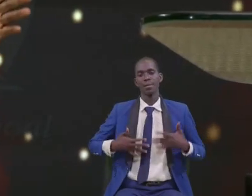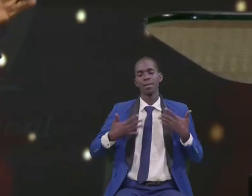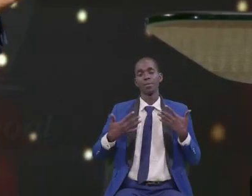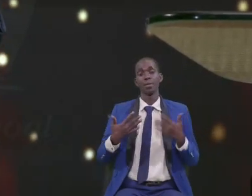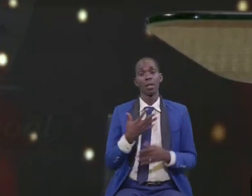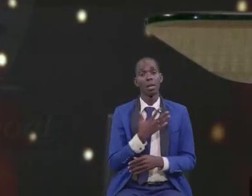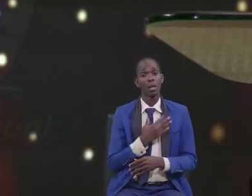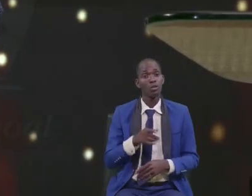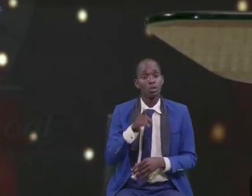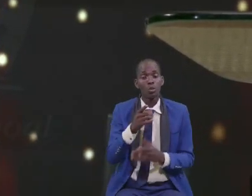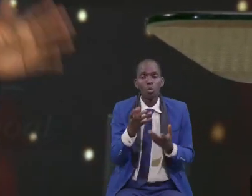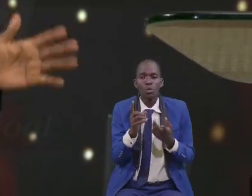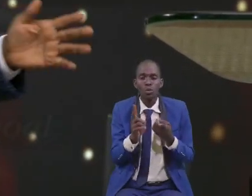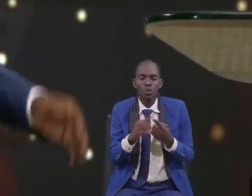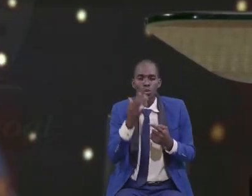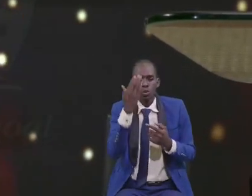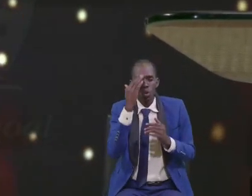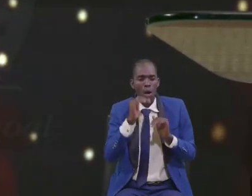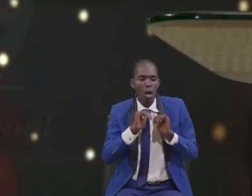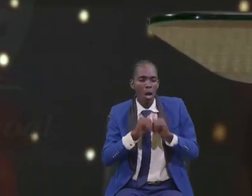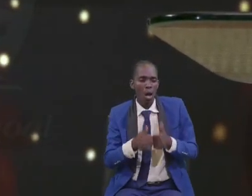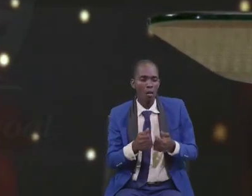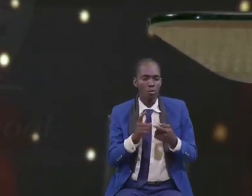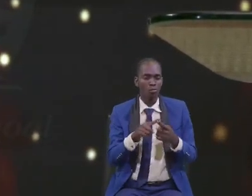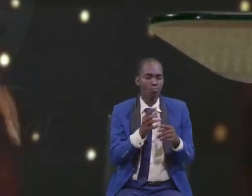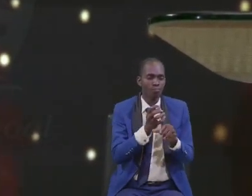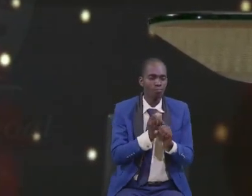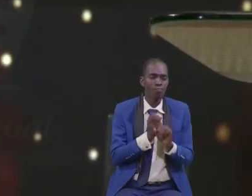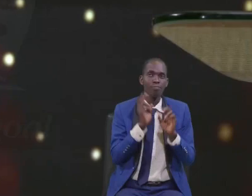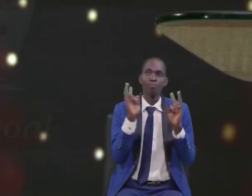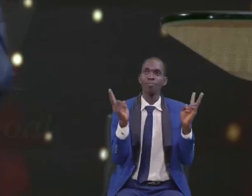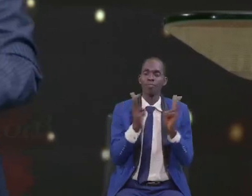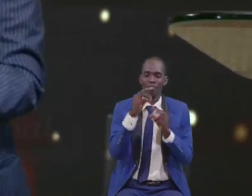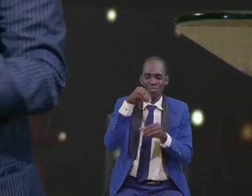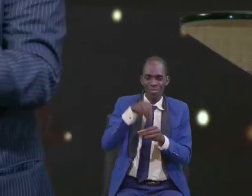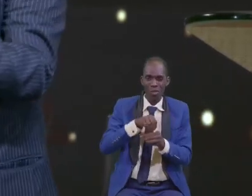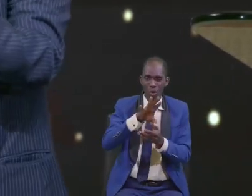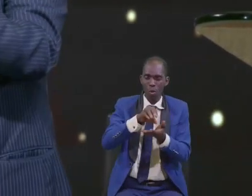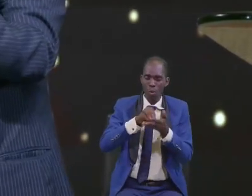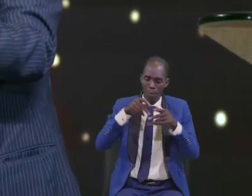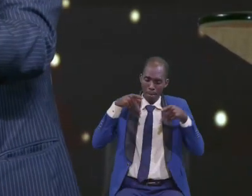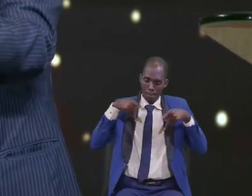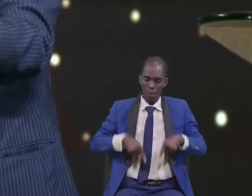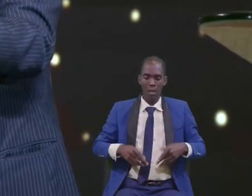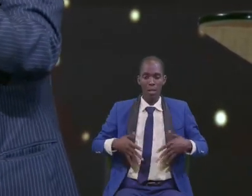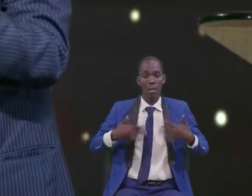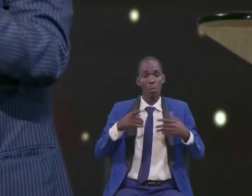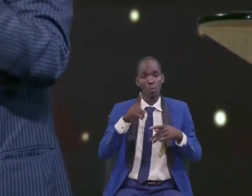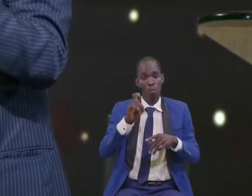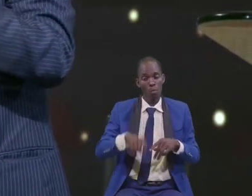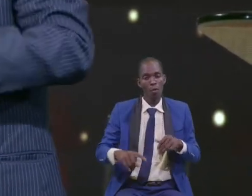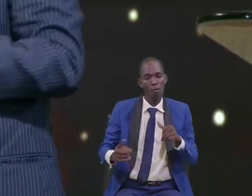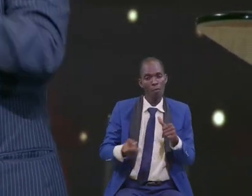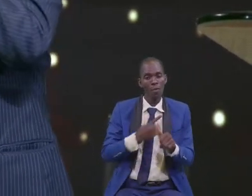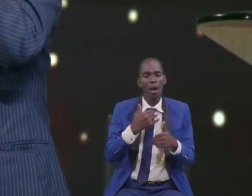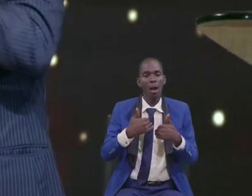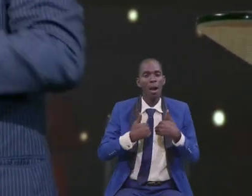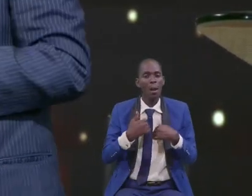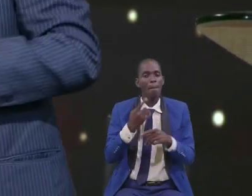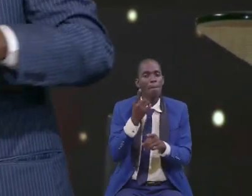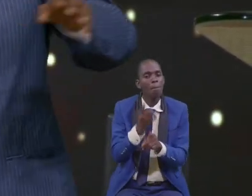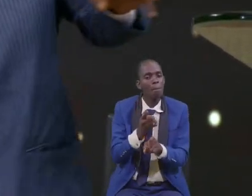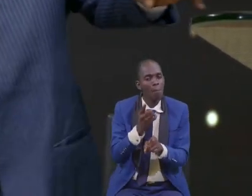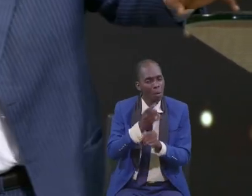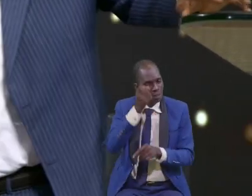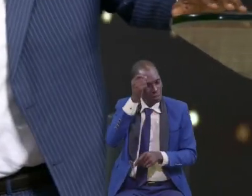want to know how to have the victory in your personal life, but you must have the proper perception in times of your